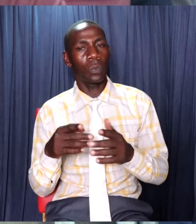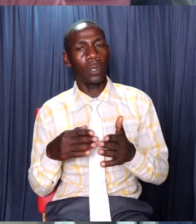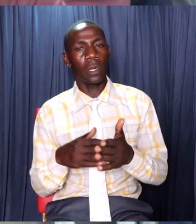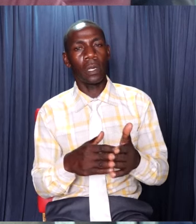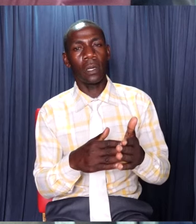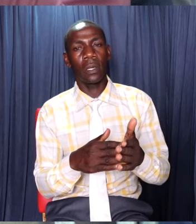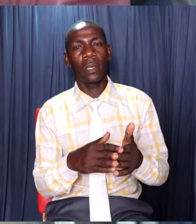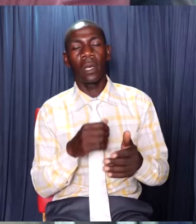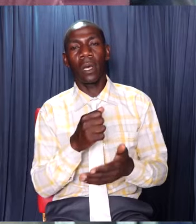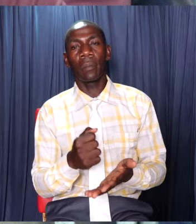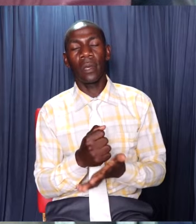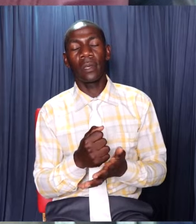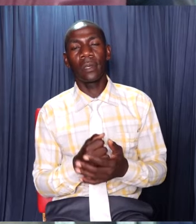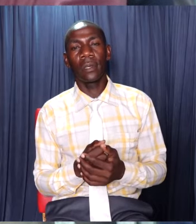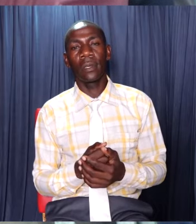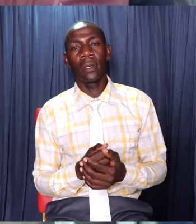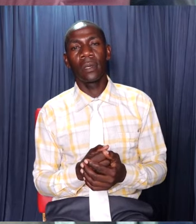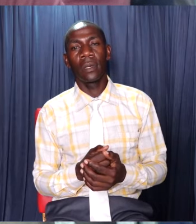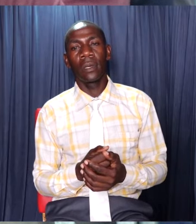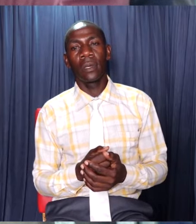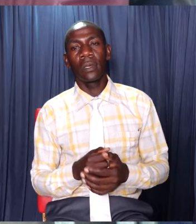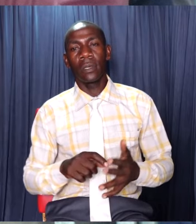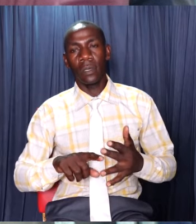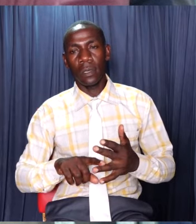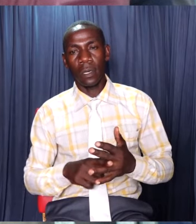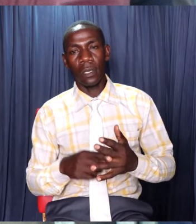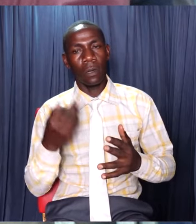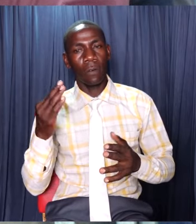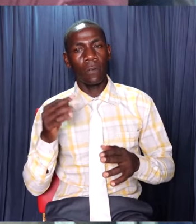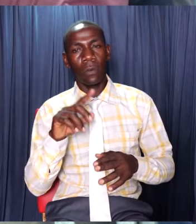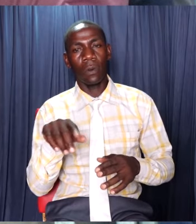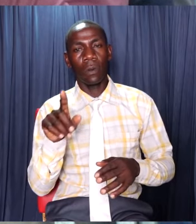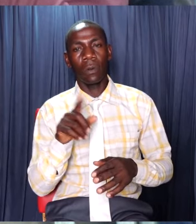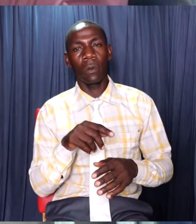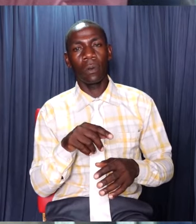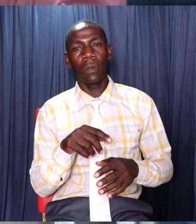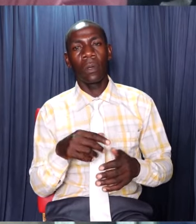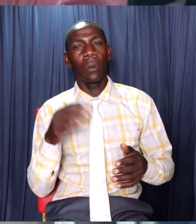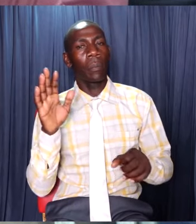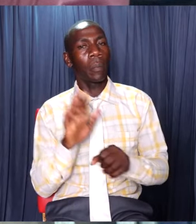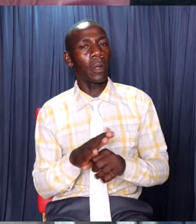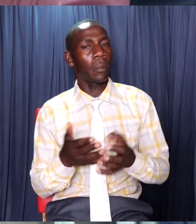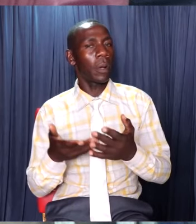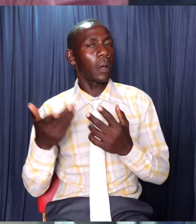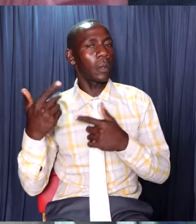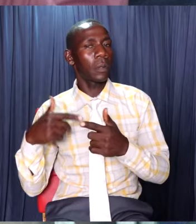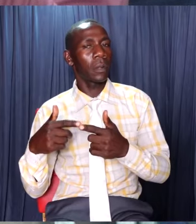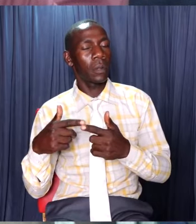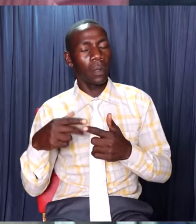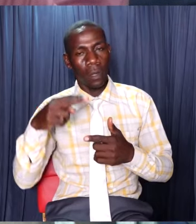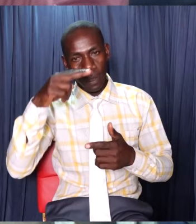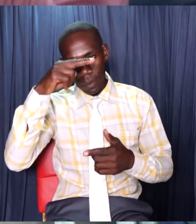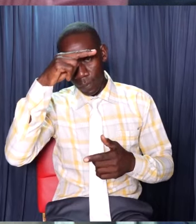led. Bwana sasa. Amen. Na hii ndio chanzo cha mabaya. And that is the genesis of evil. Watu wengi wanarudi nyuma. So many people backslide. Kwa